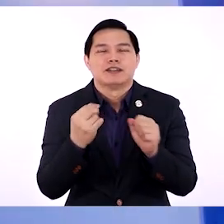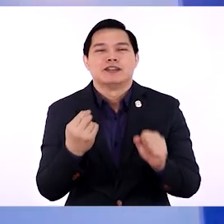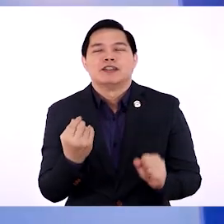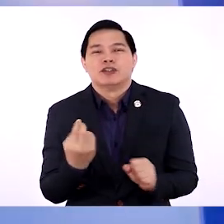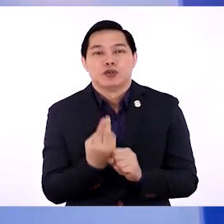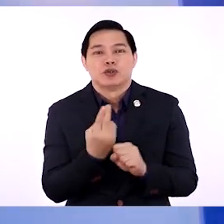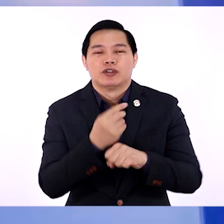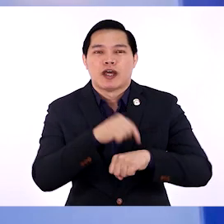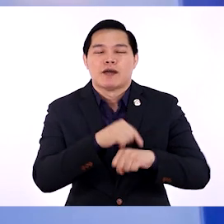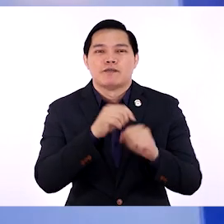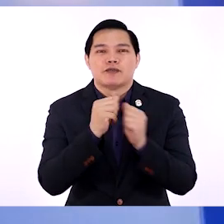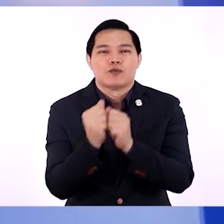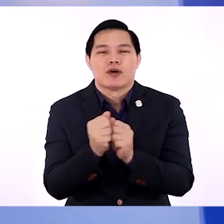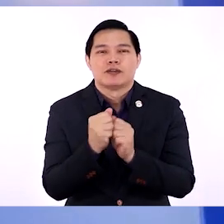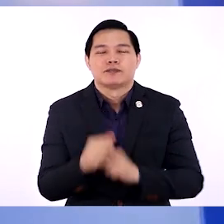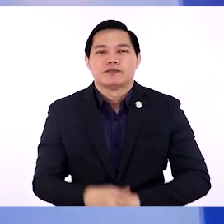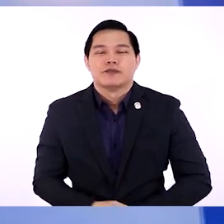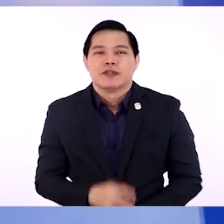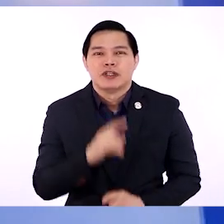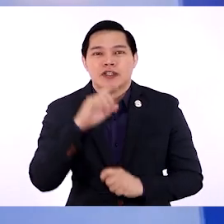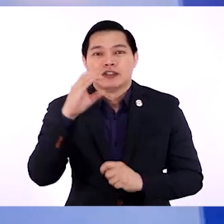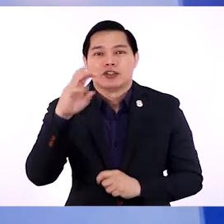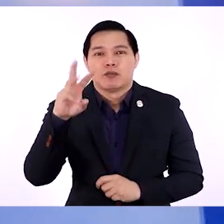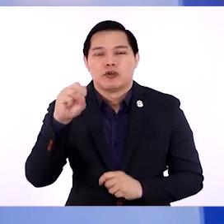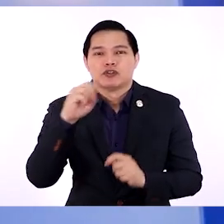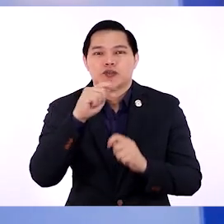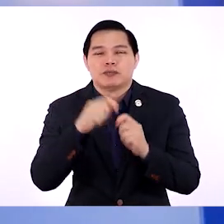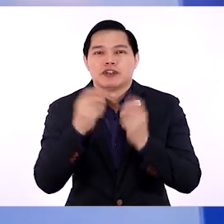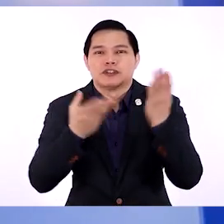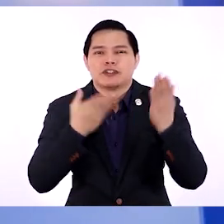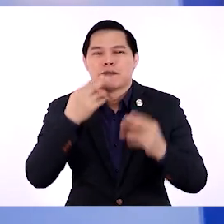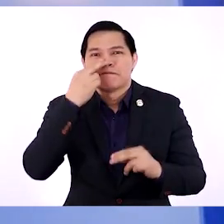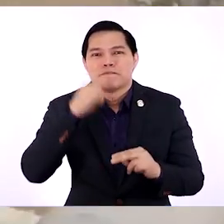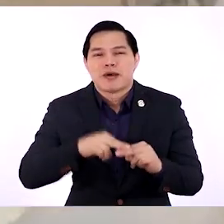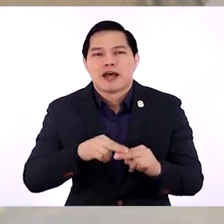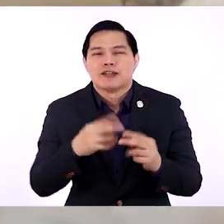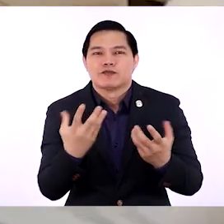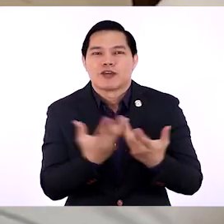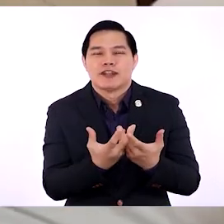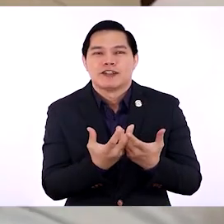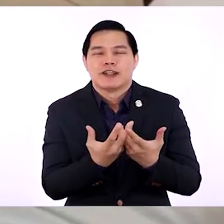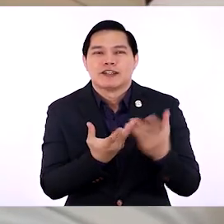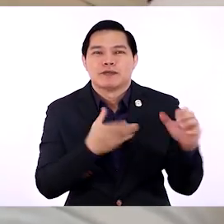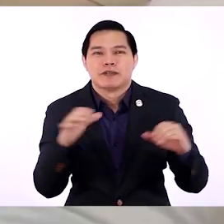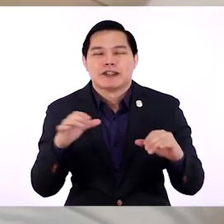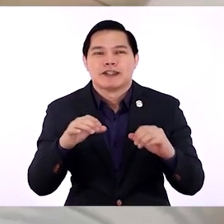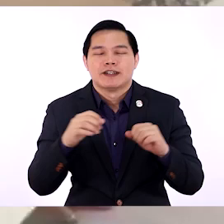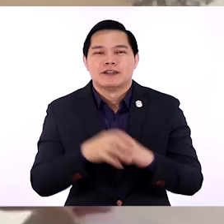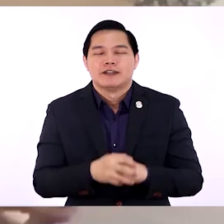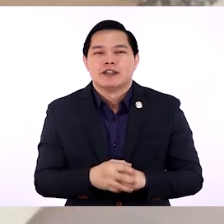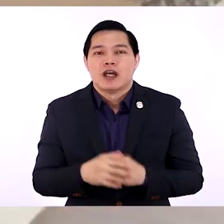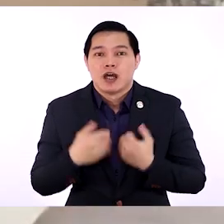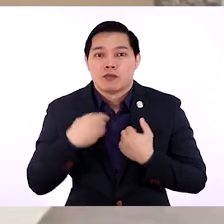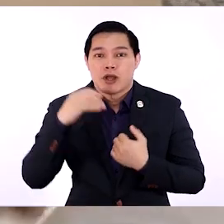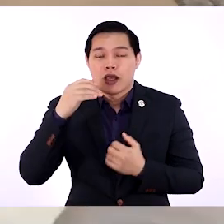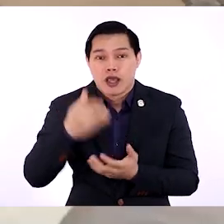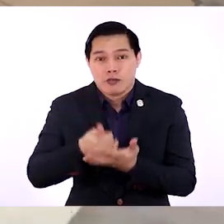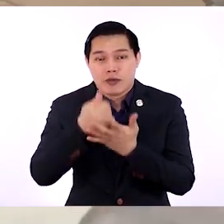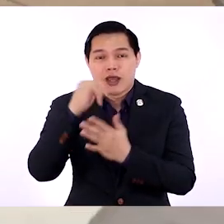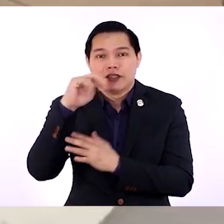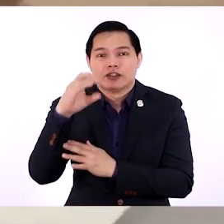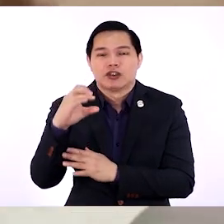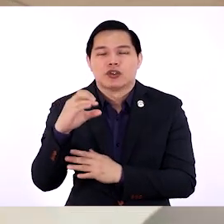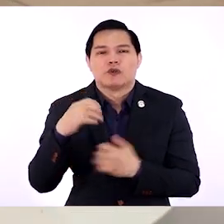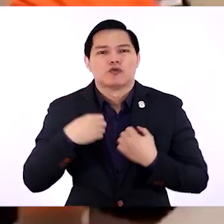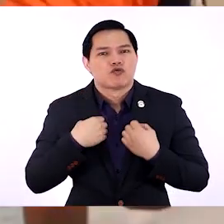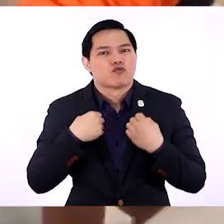another. The CWS Fit to Serve was a very fun and engaging activity. The activity was to help the INC kids to stay fit